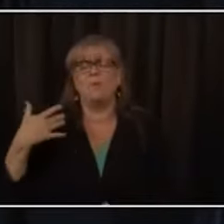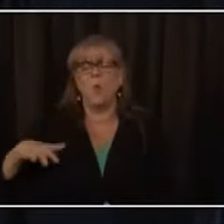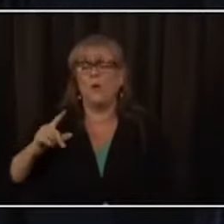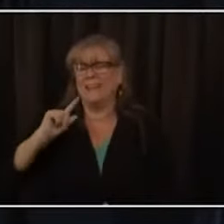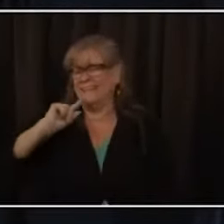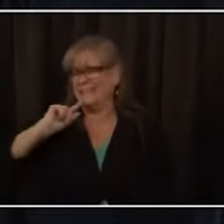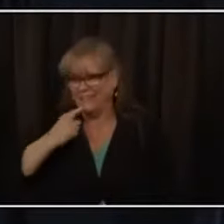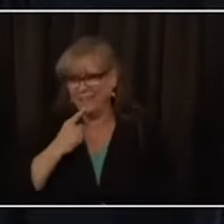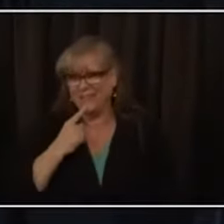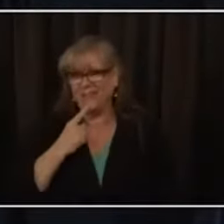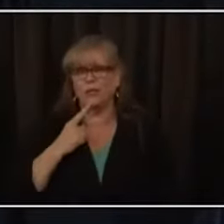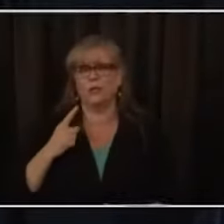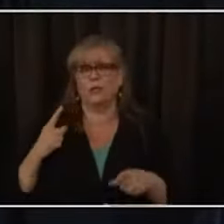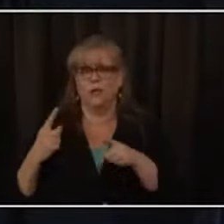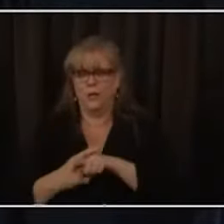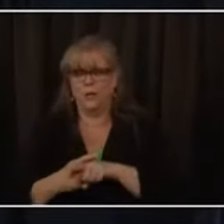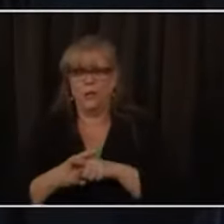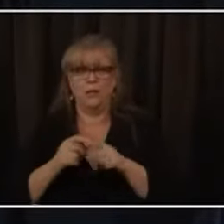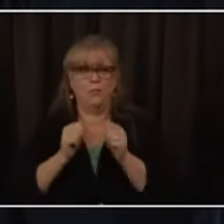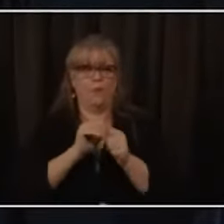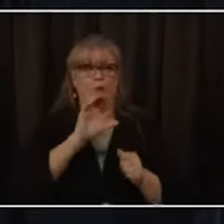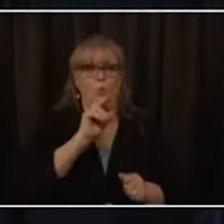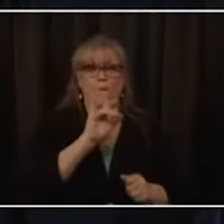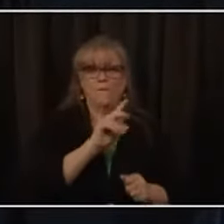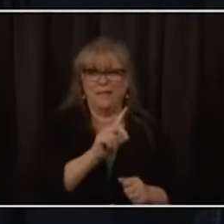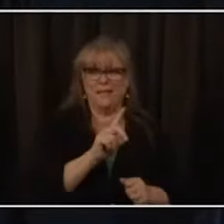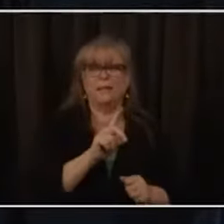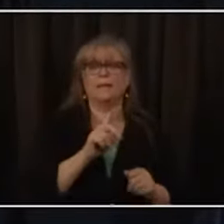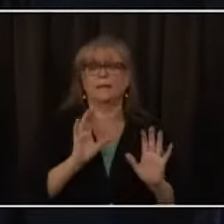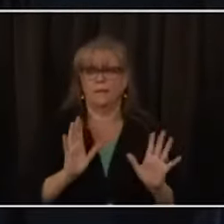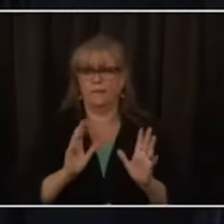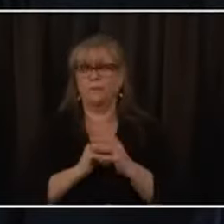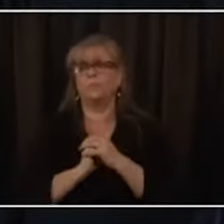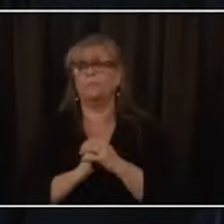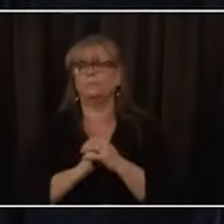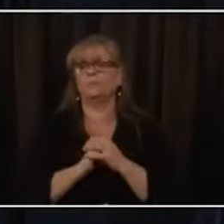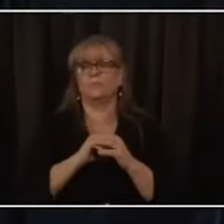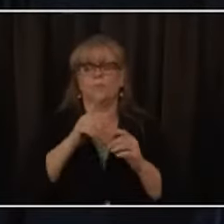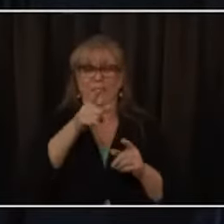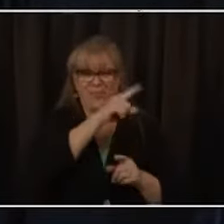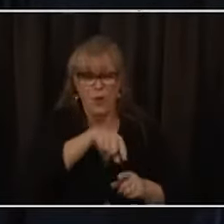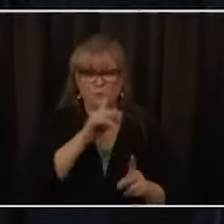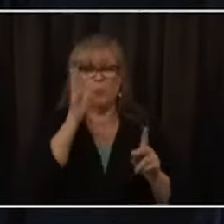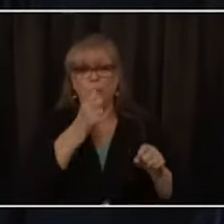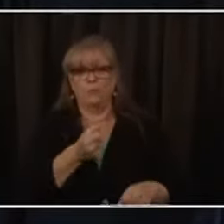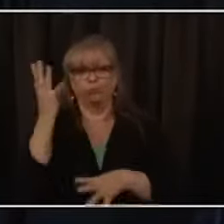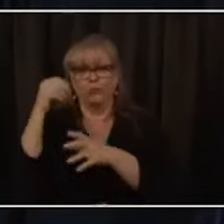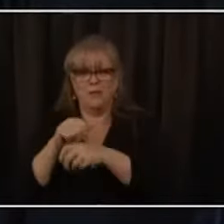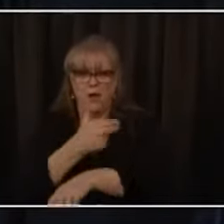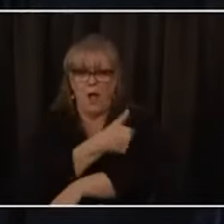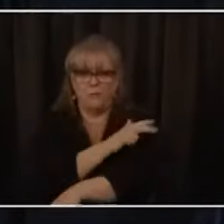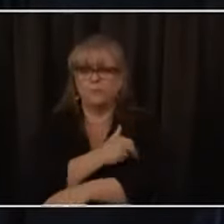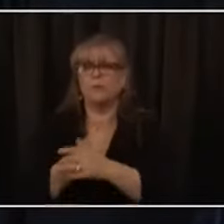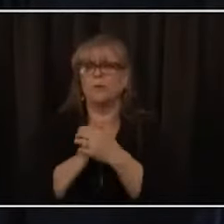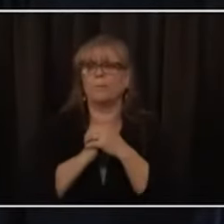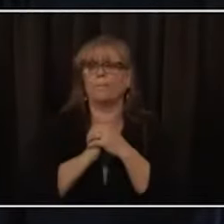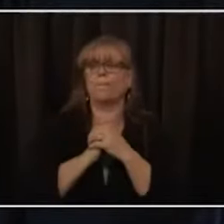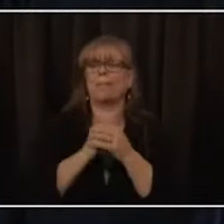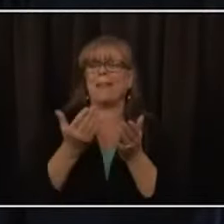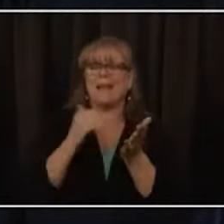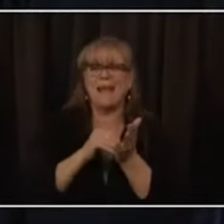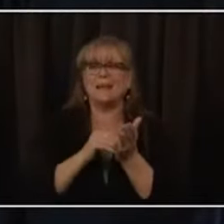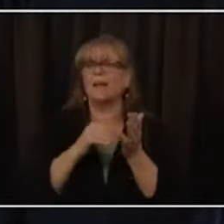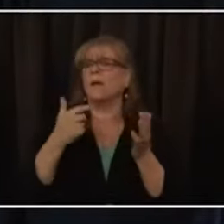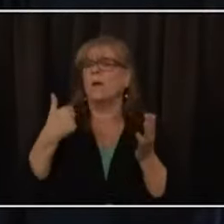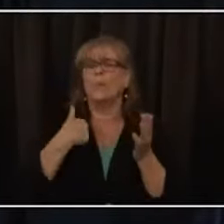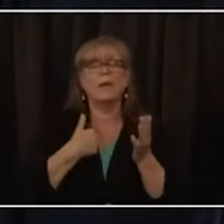course 95% effective in preventing infection altogether. So we're not out of the woods yet. The next